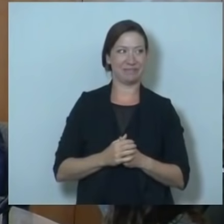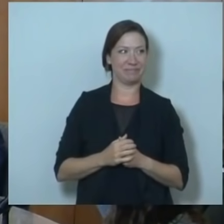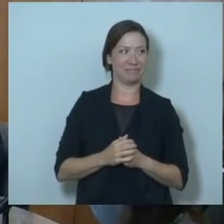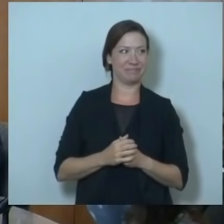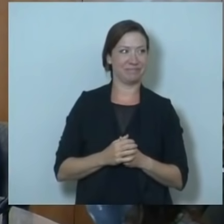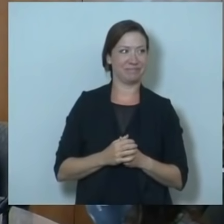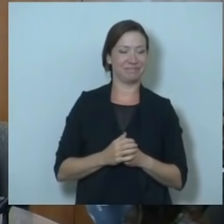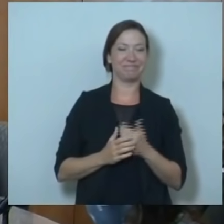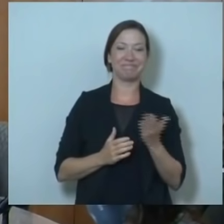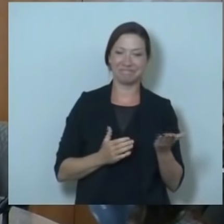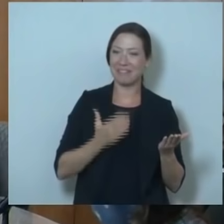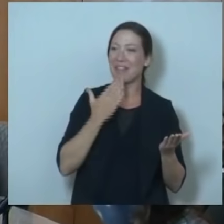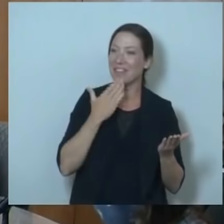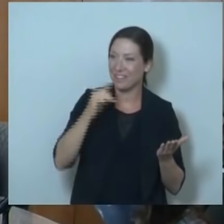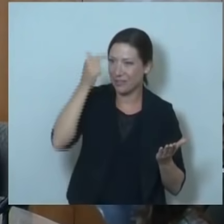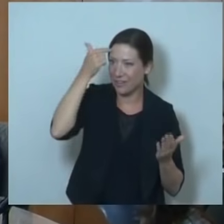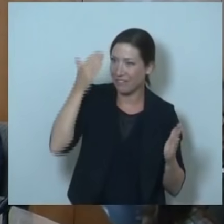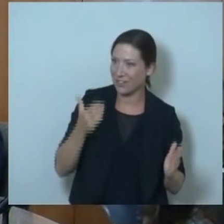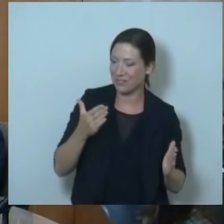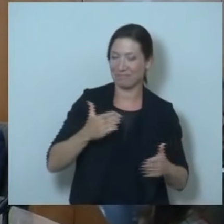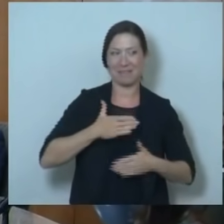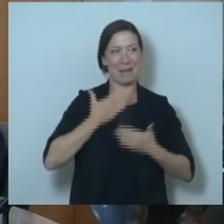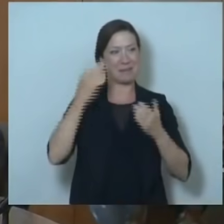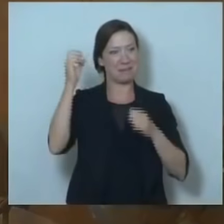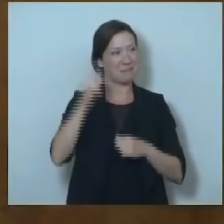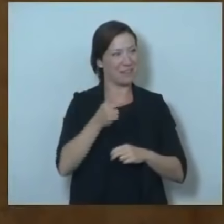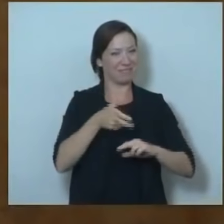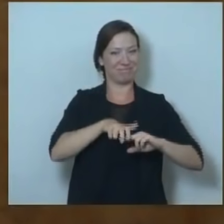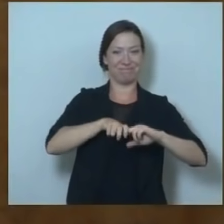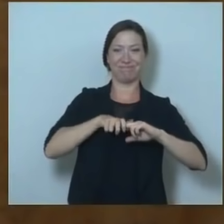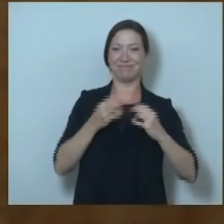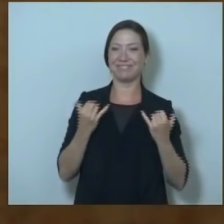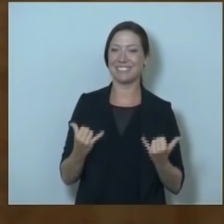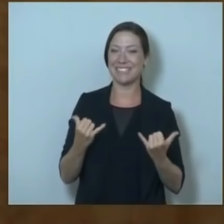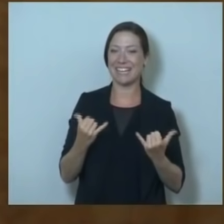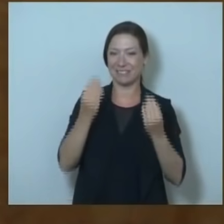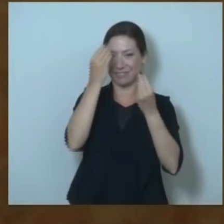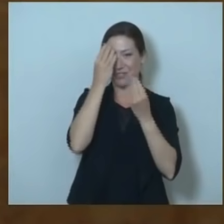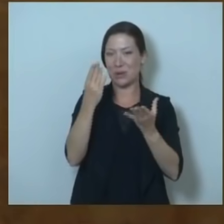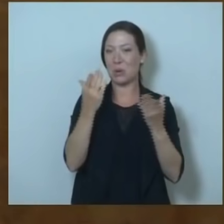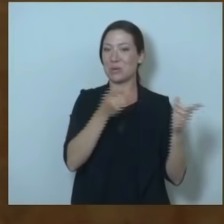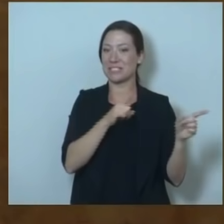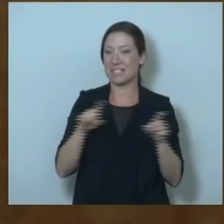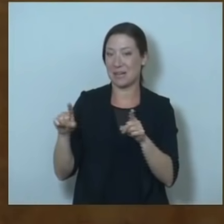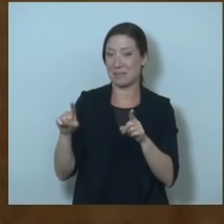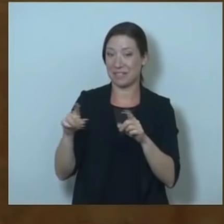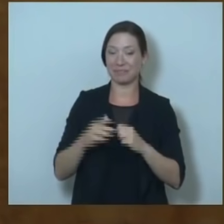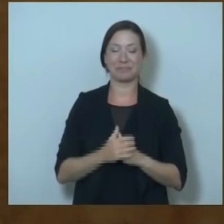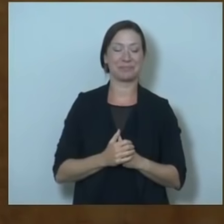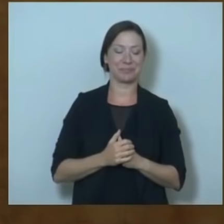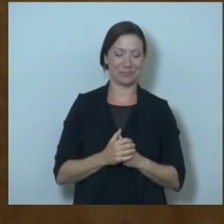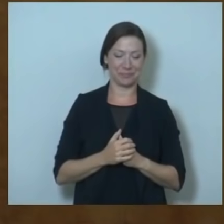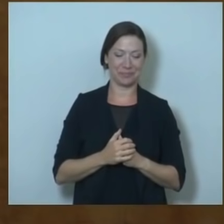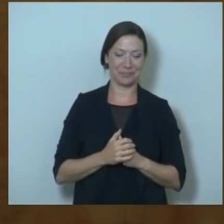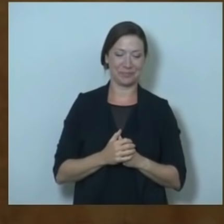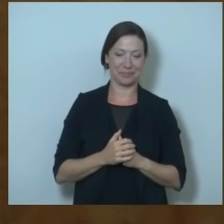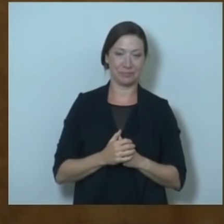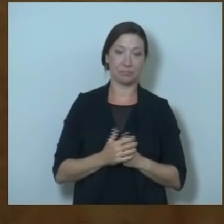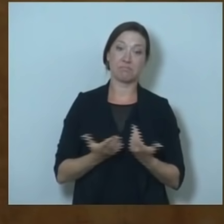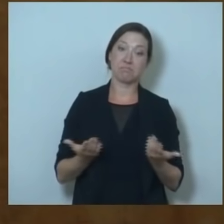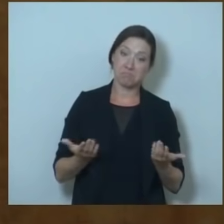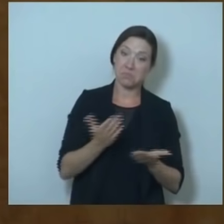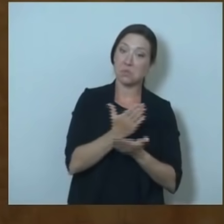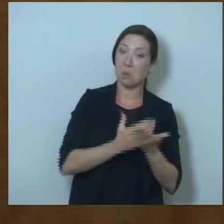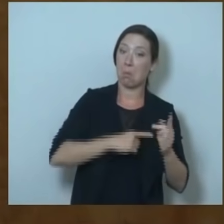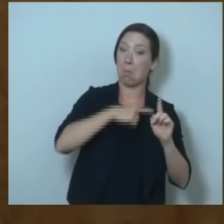Thank you very much, Governor. It's a pleasure to be back today and update you all on how we're doing as a state. There's some good news. There's